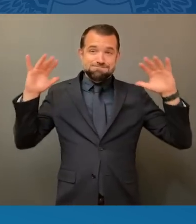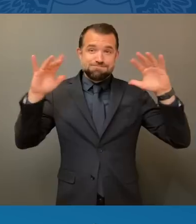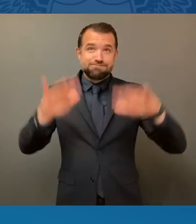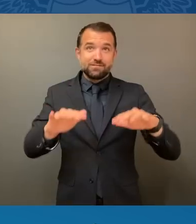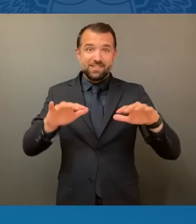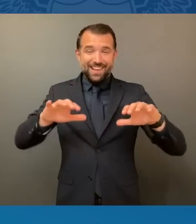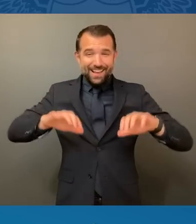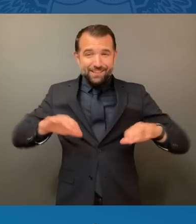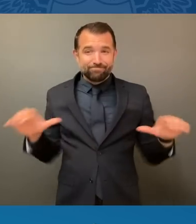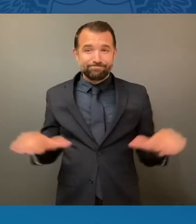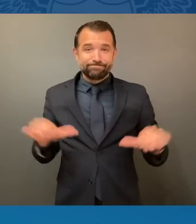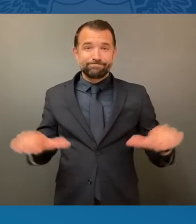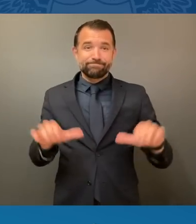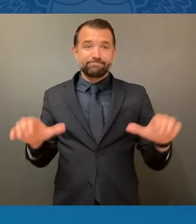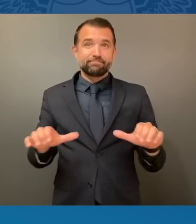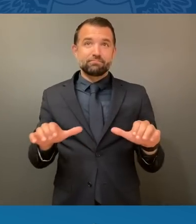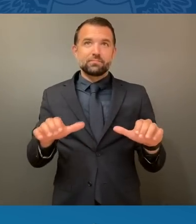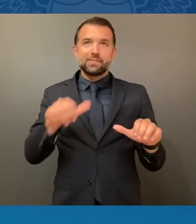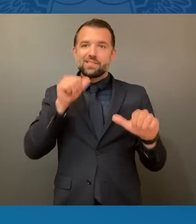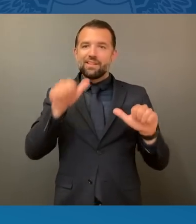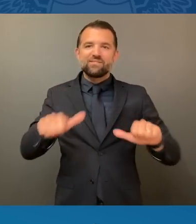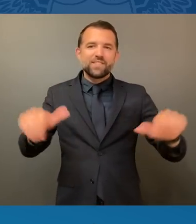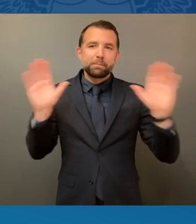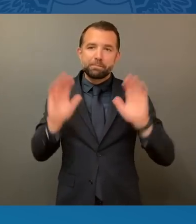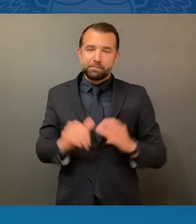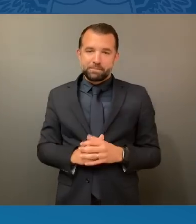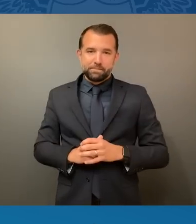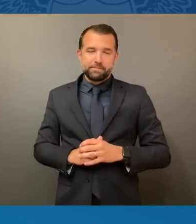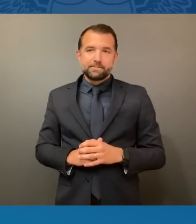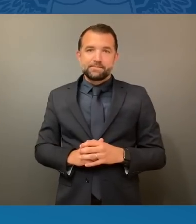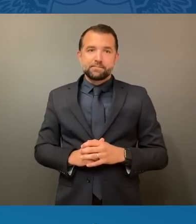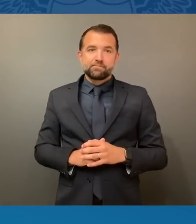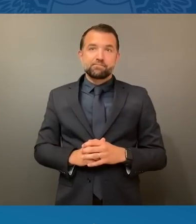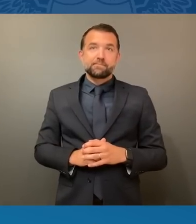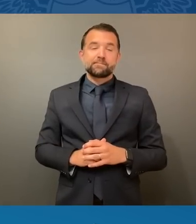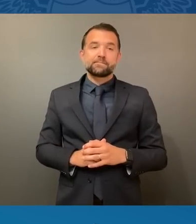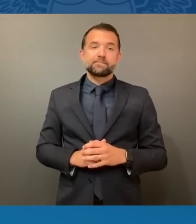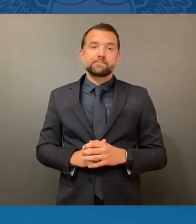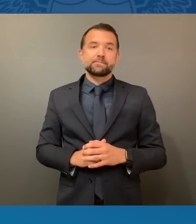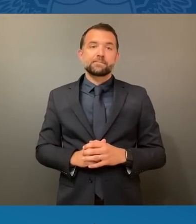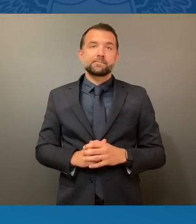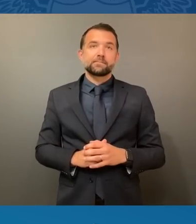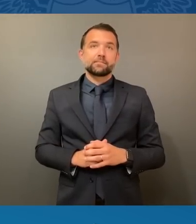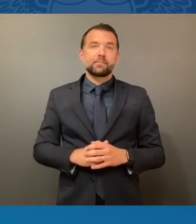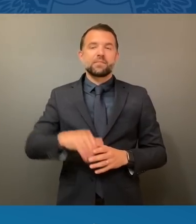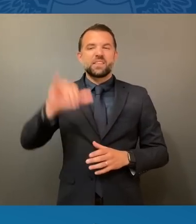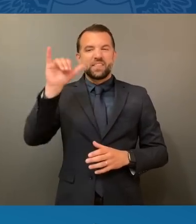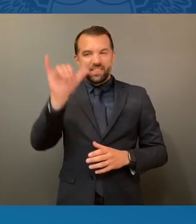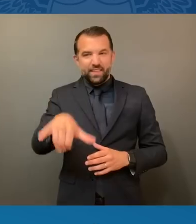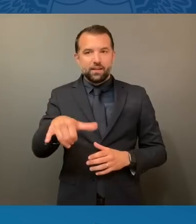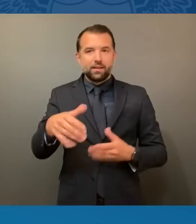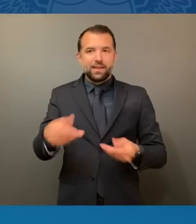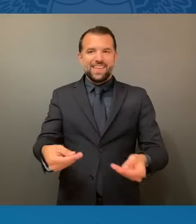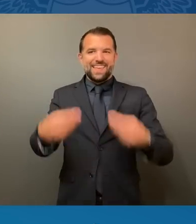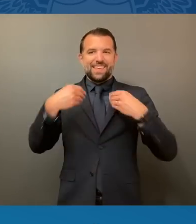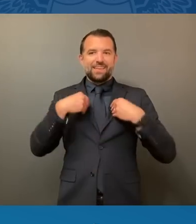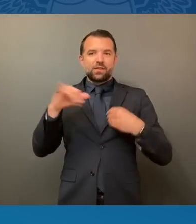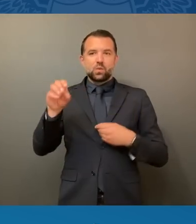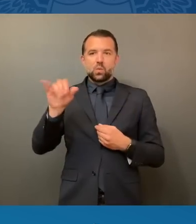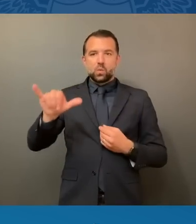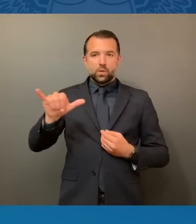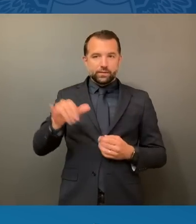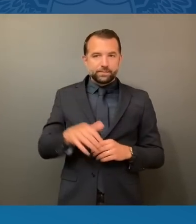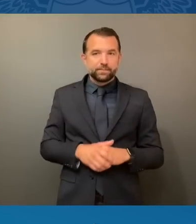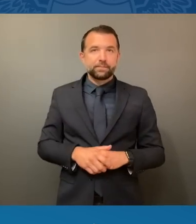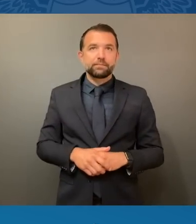were not. They're not. So these are some of the things that gives me joy. What gives me joy? This convening.